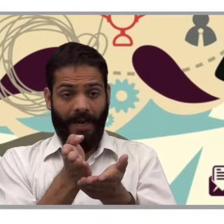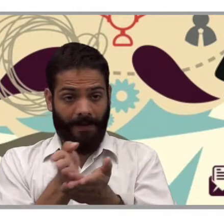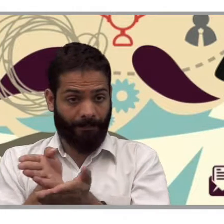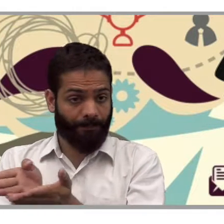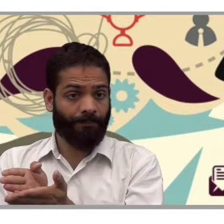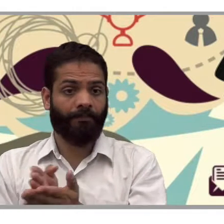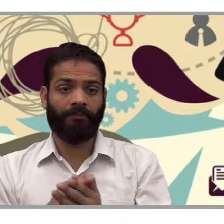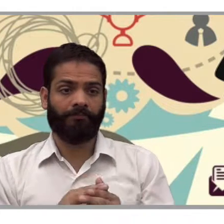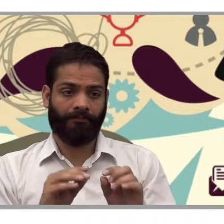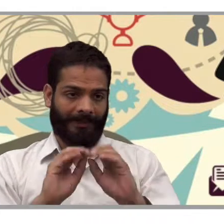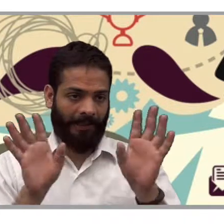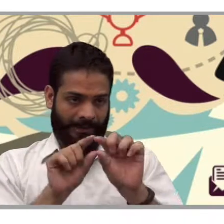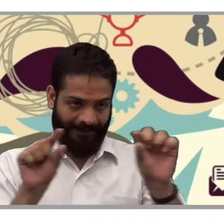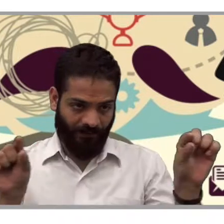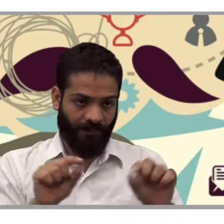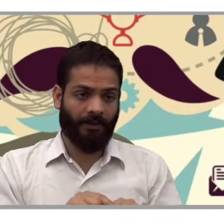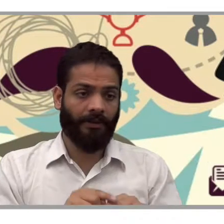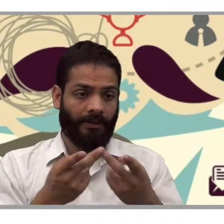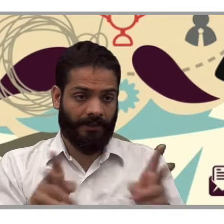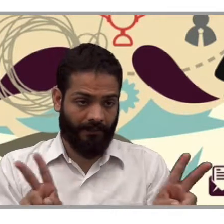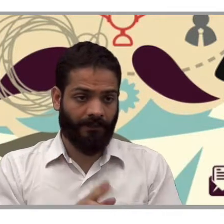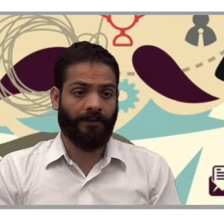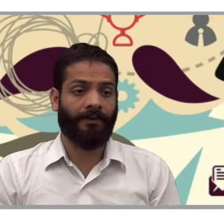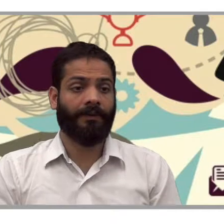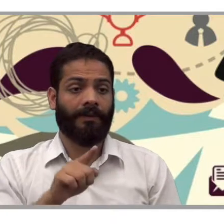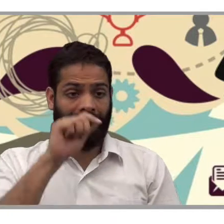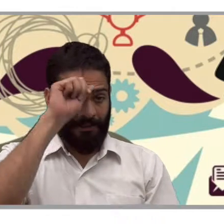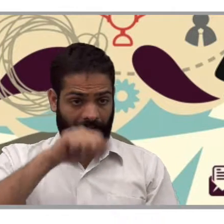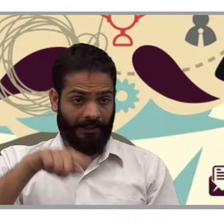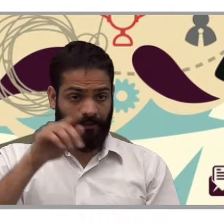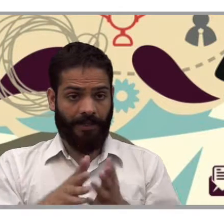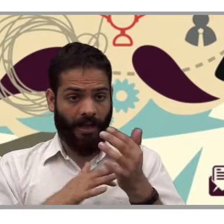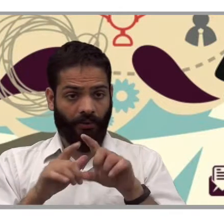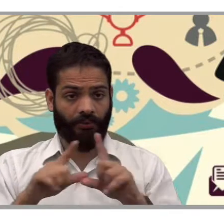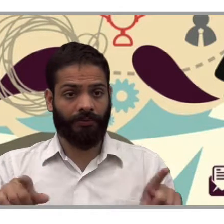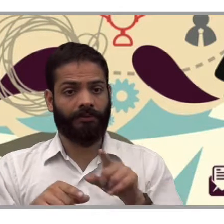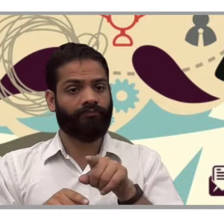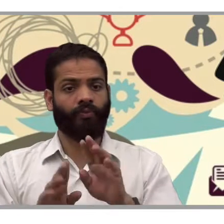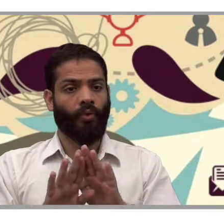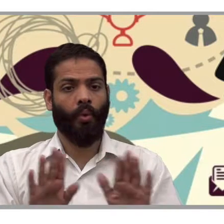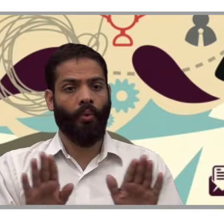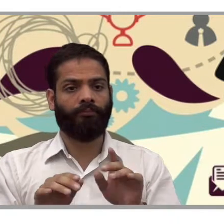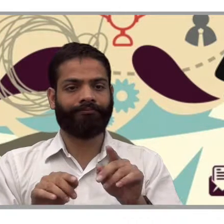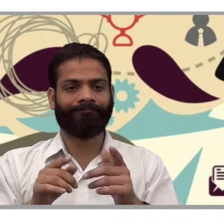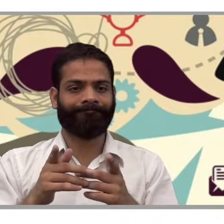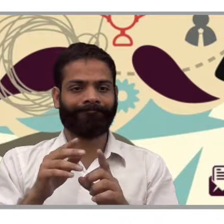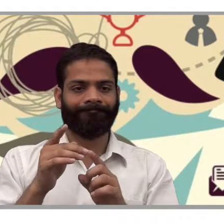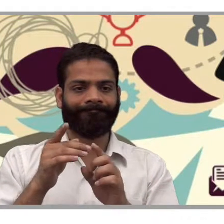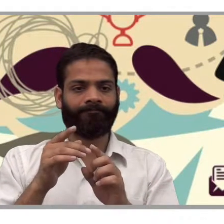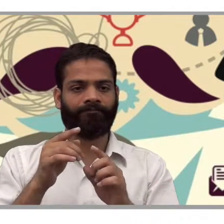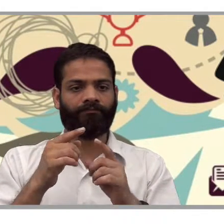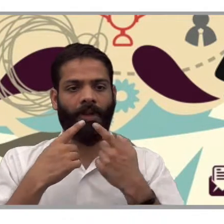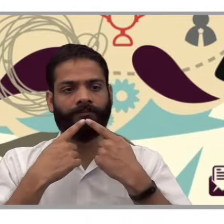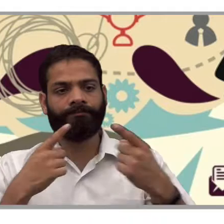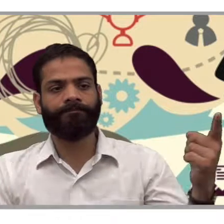of specific expression indicates that the sentence is a declarative statement. On the